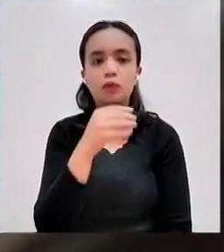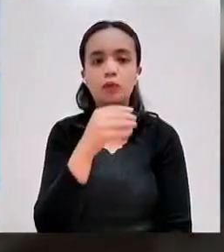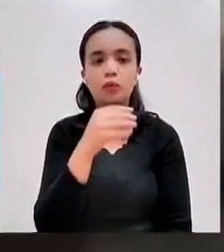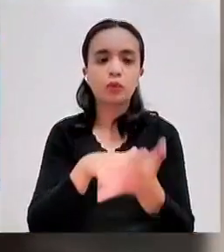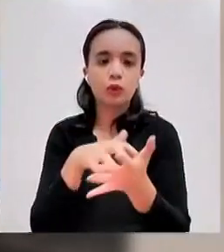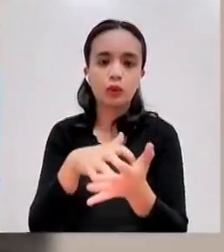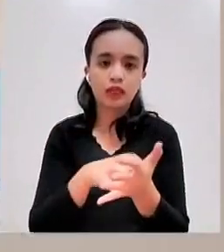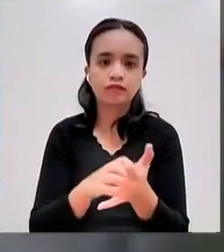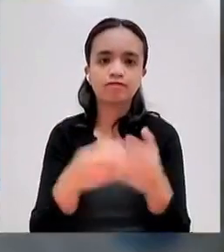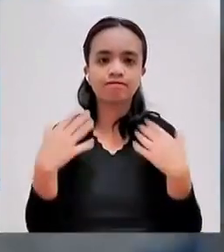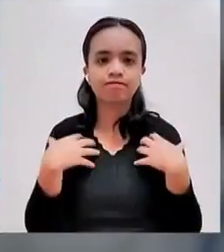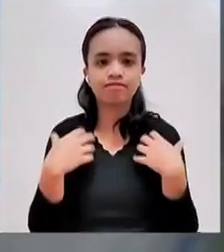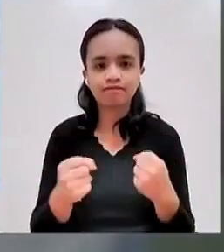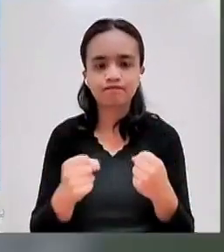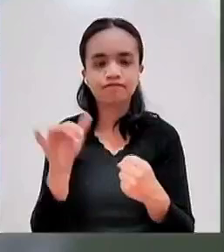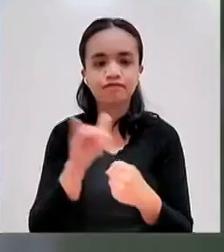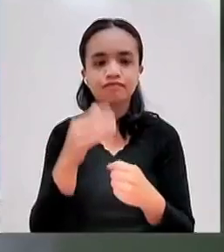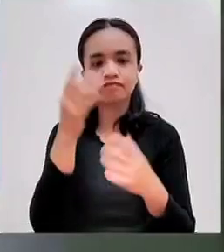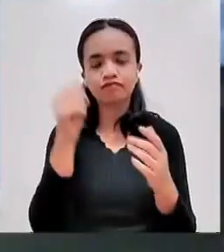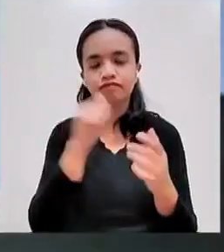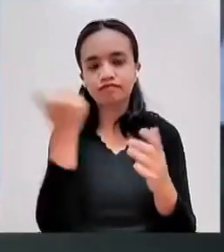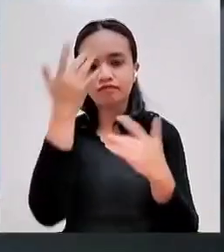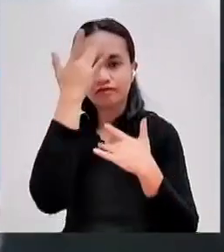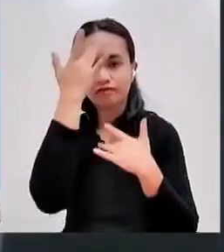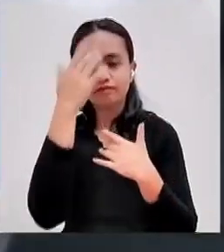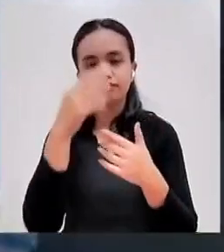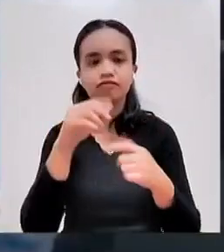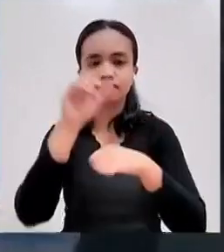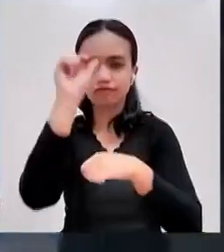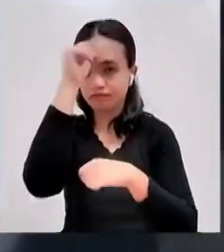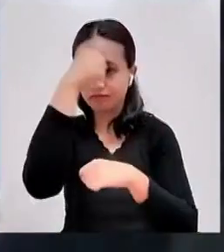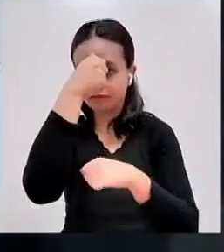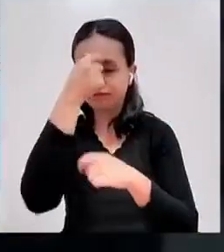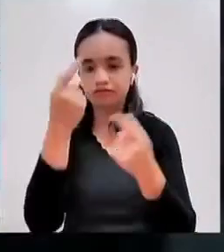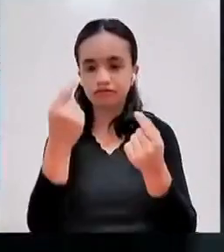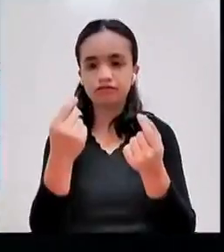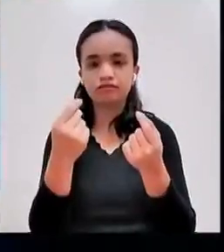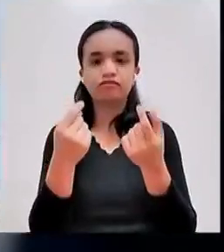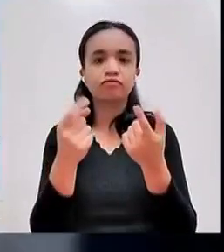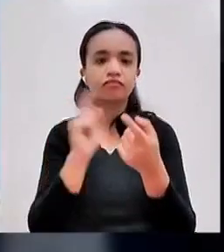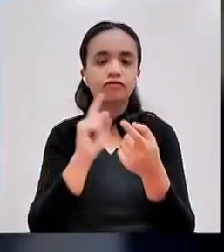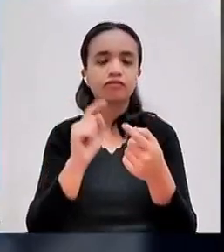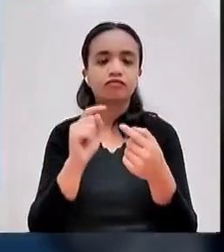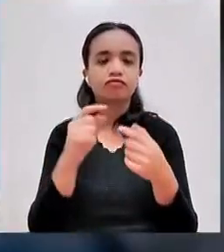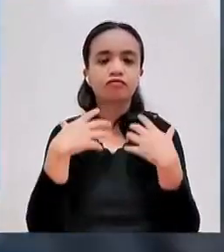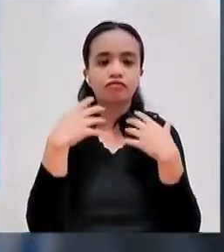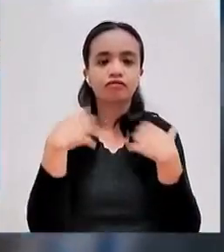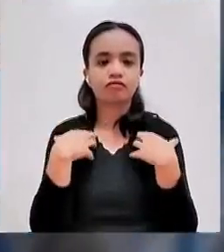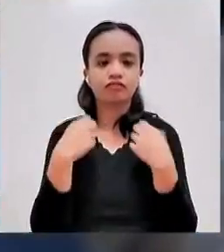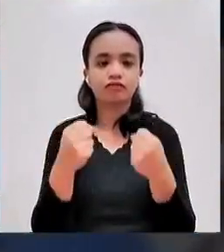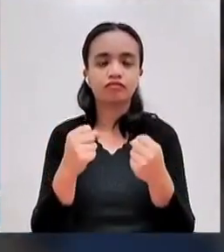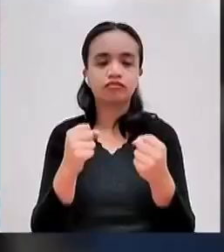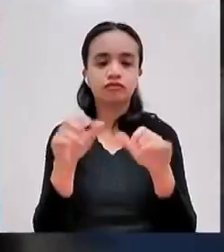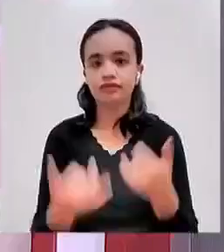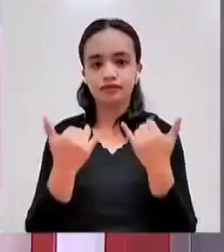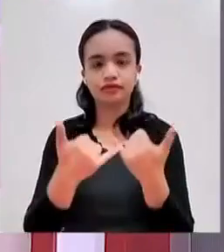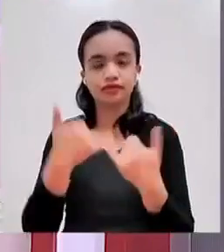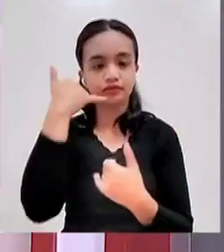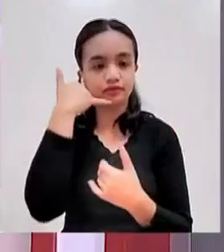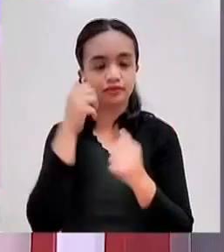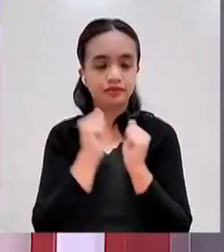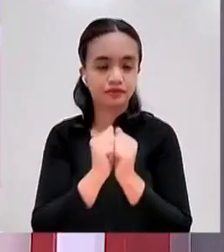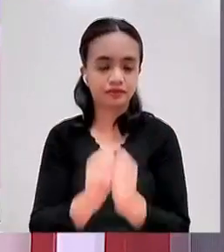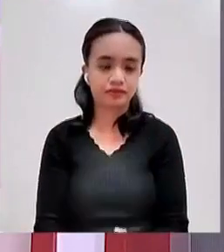comorbidity. He reminds the public to observe minimum health standards, those we learned during the height of the pandemic, and take routine vaccines.